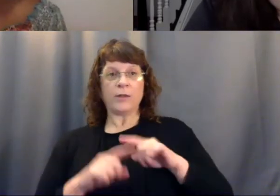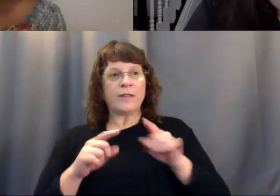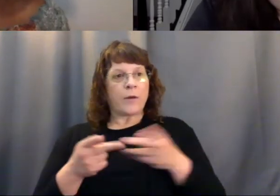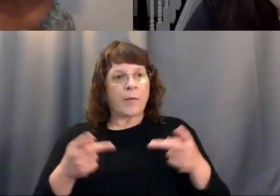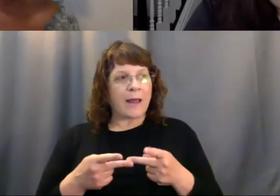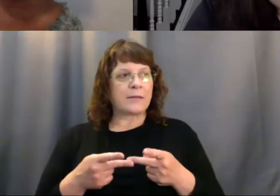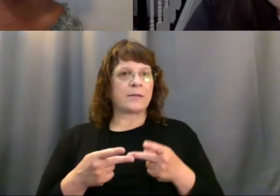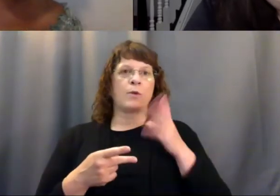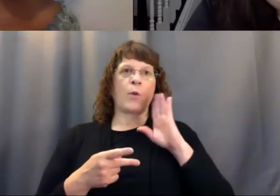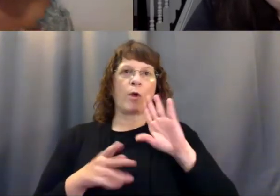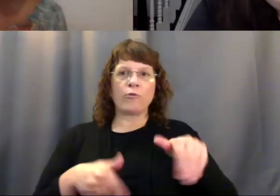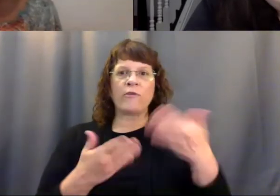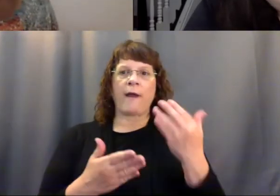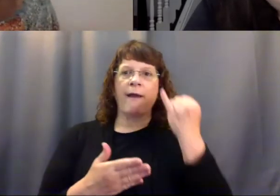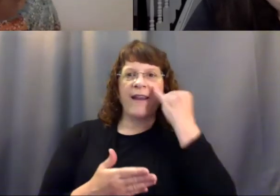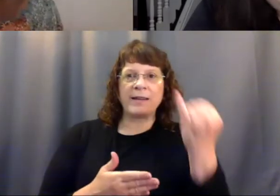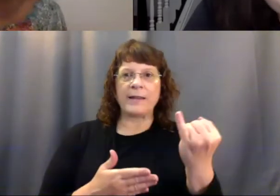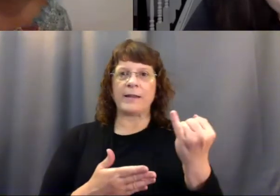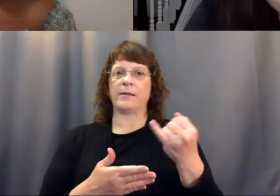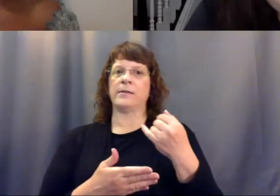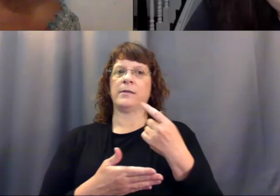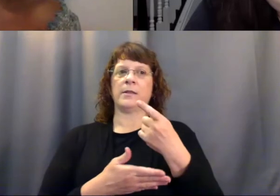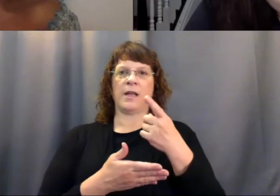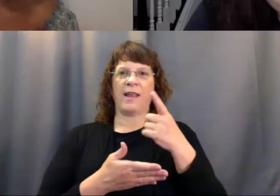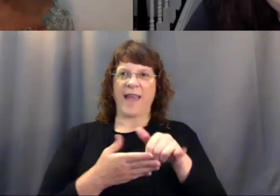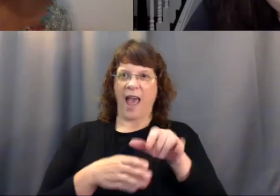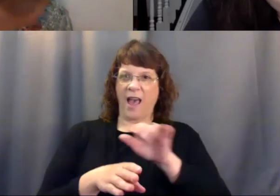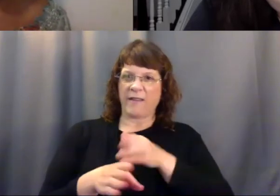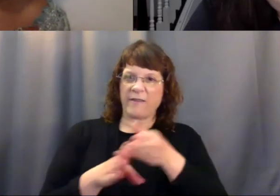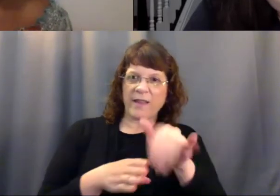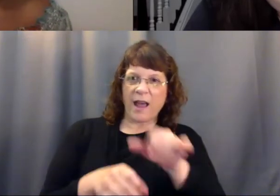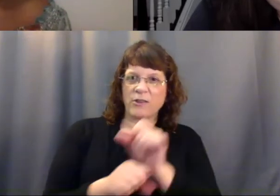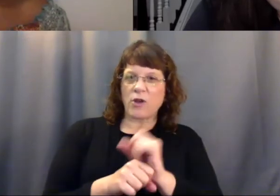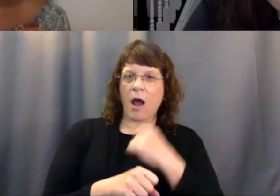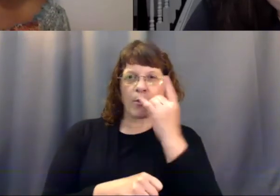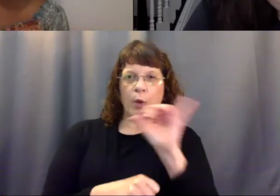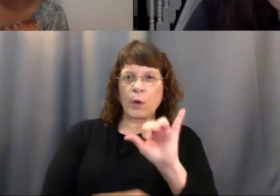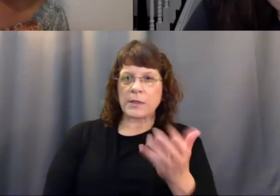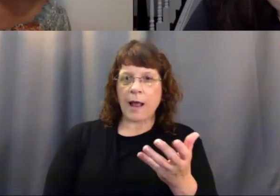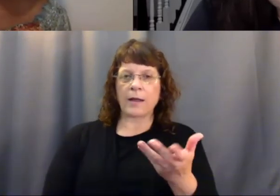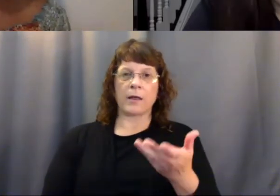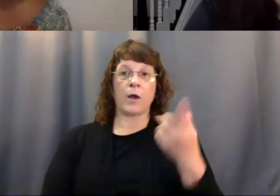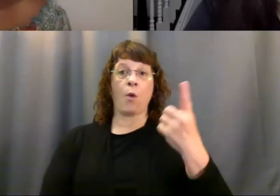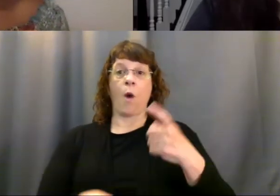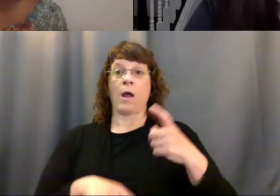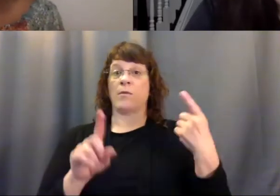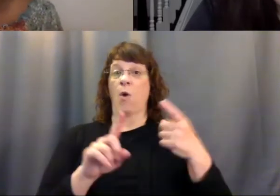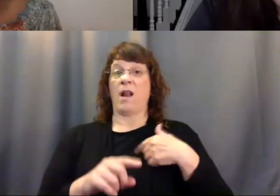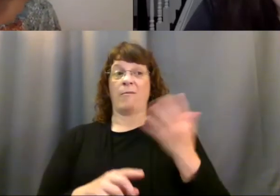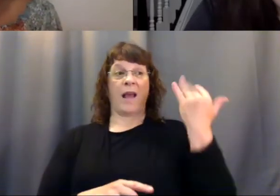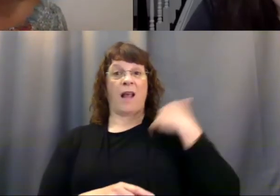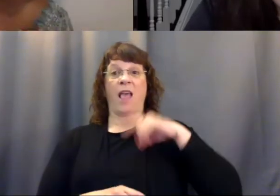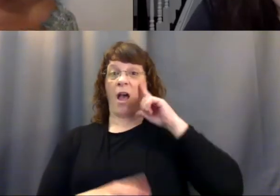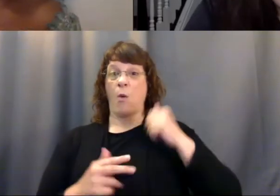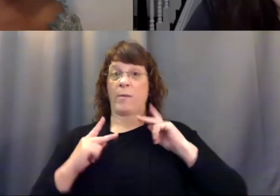will definitely give you an idea of what it's like. At one point, I thought I wanted to be a physical therapist, and I volunteered